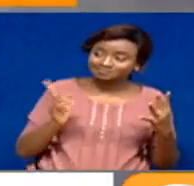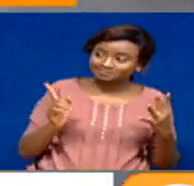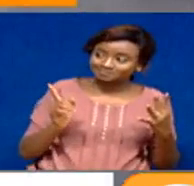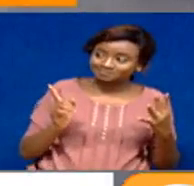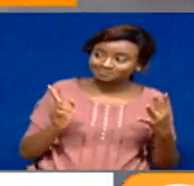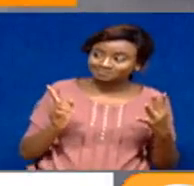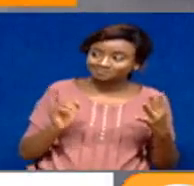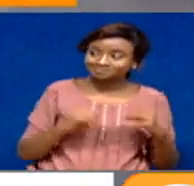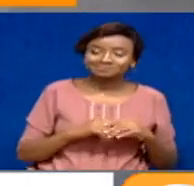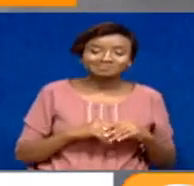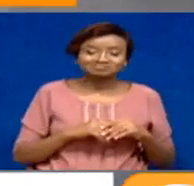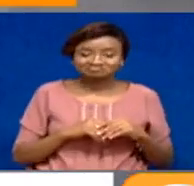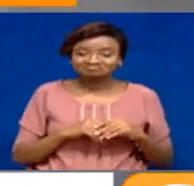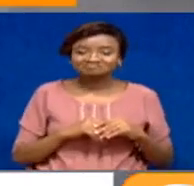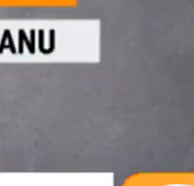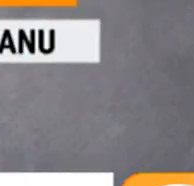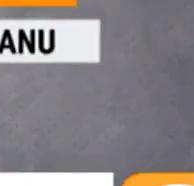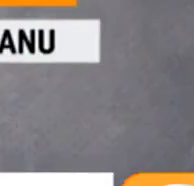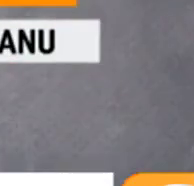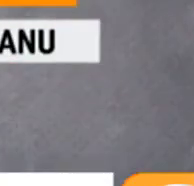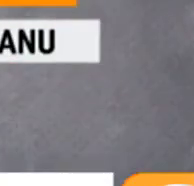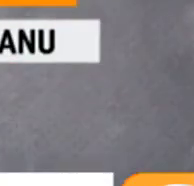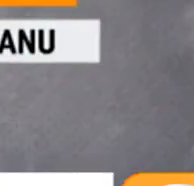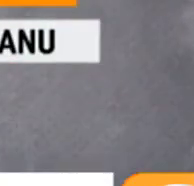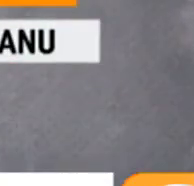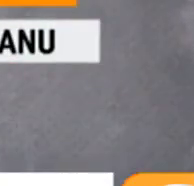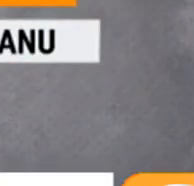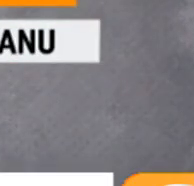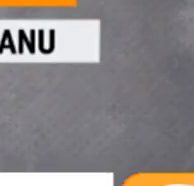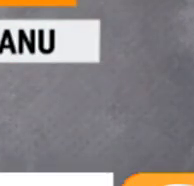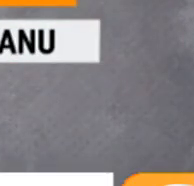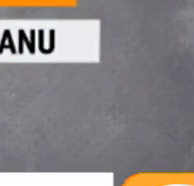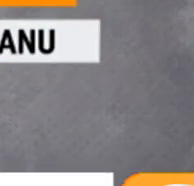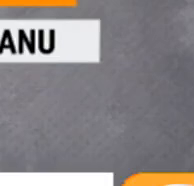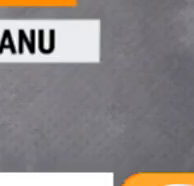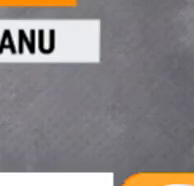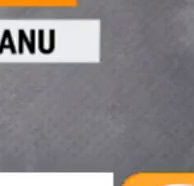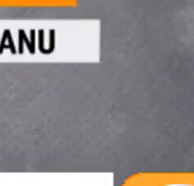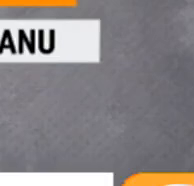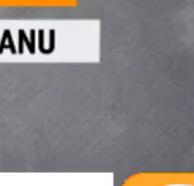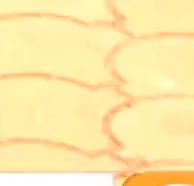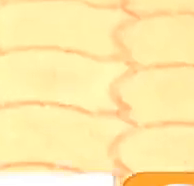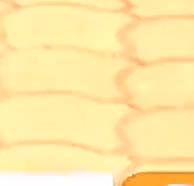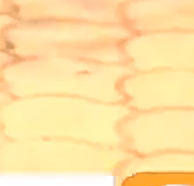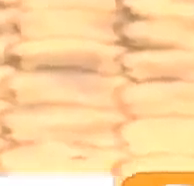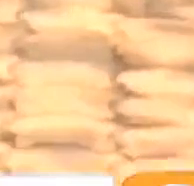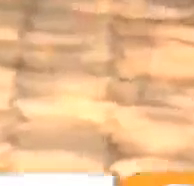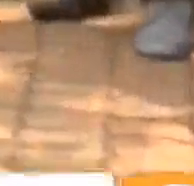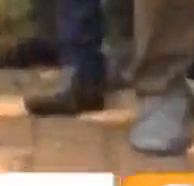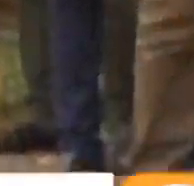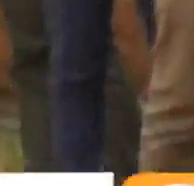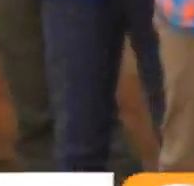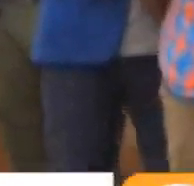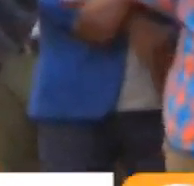Kananu, and former Nairobi Deputy Governor Polycarp Igathe, all aiming for the coveted Jubilee ticket for governor. This